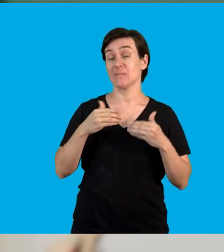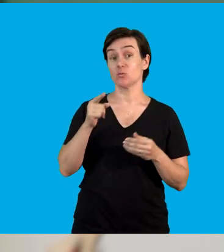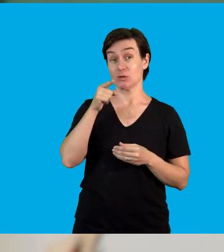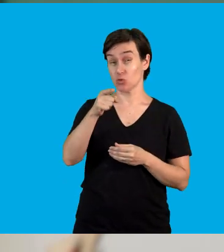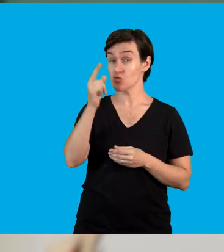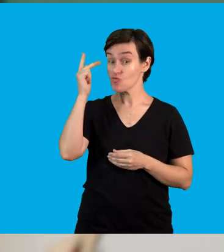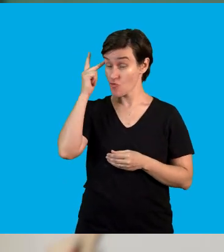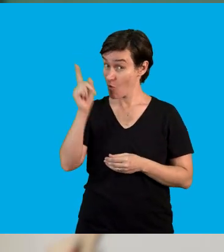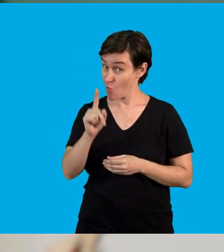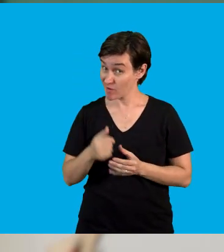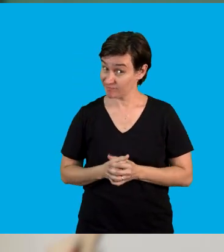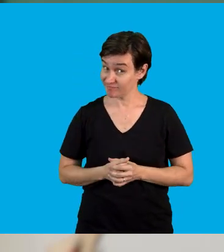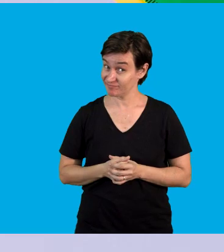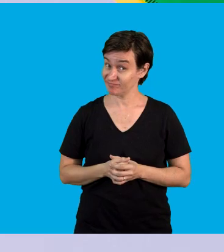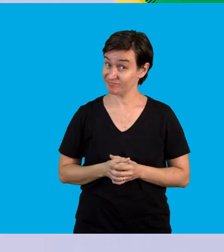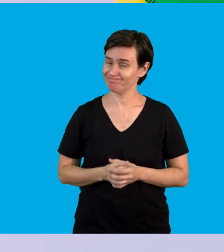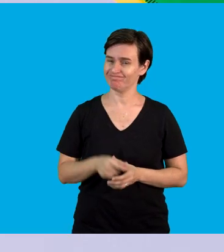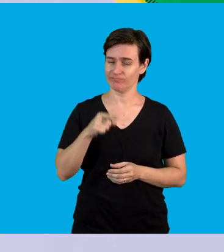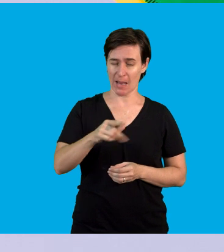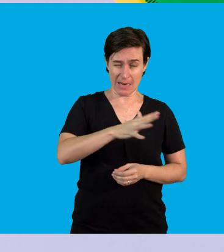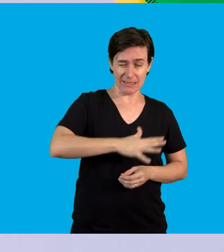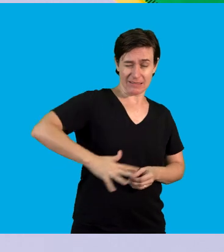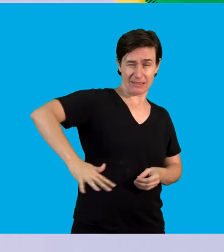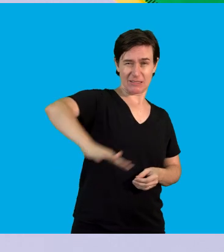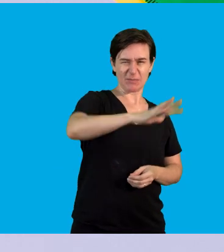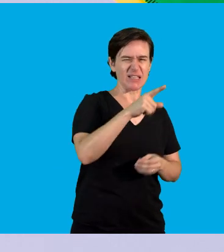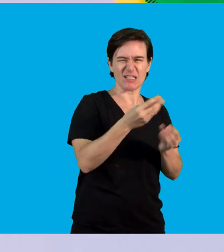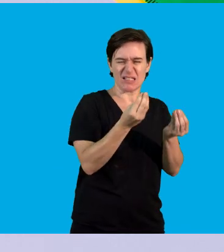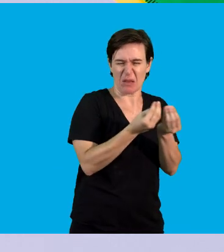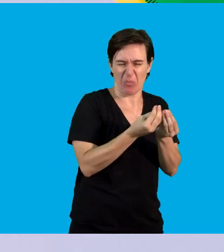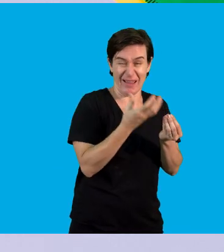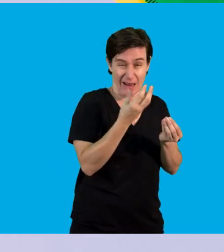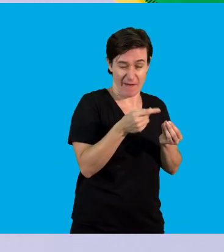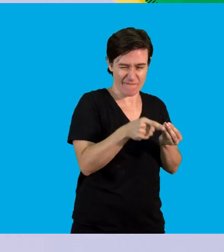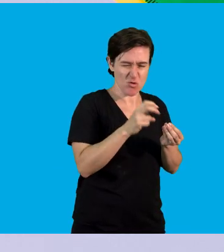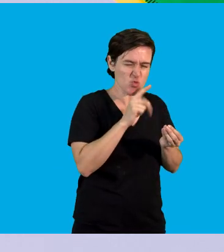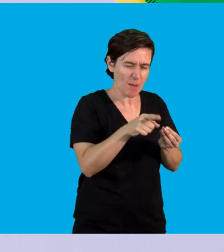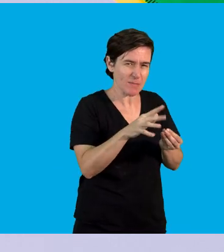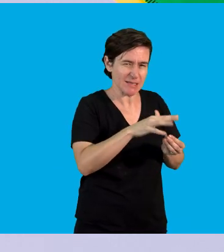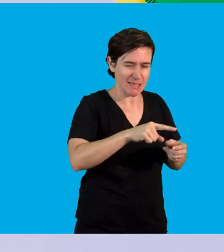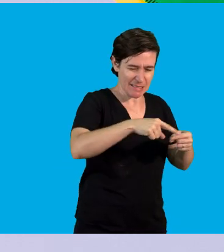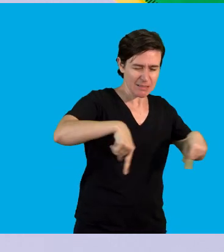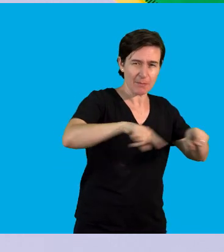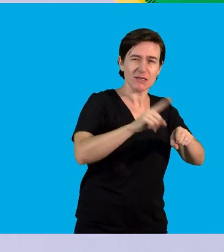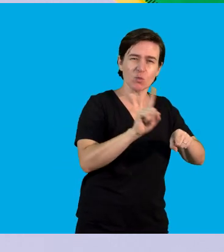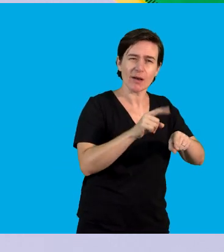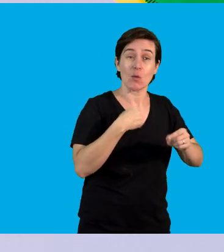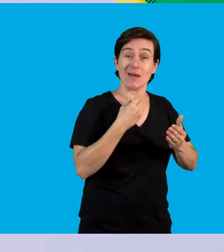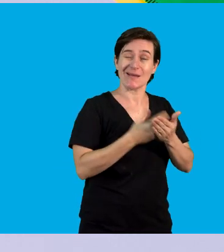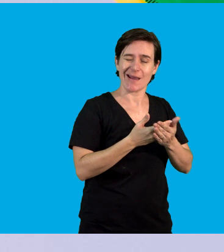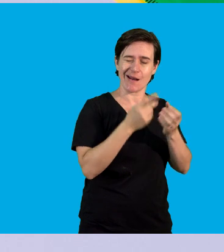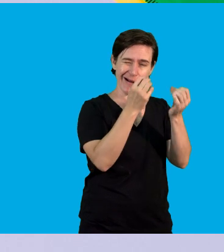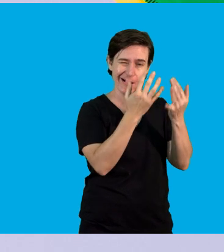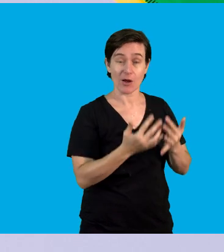know. So, did you know that the space occupied by an object is determined by calculating the